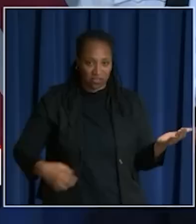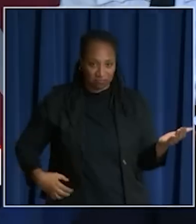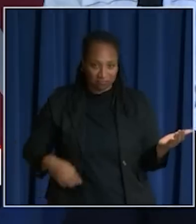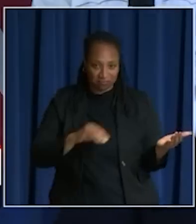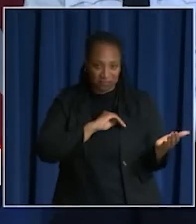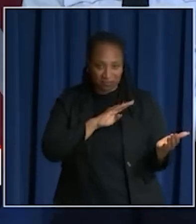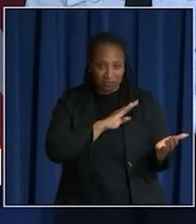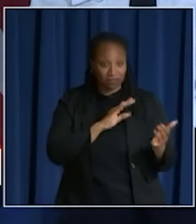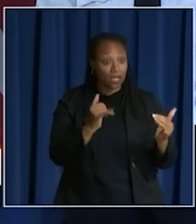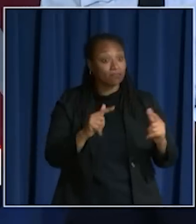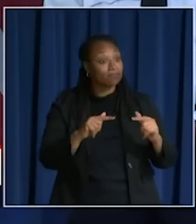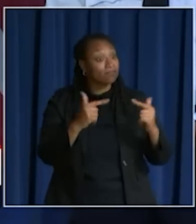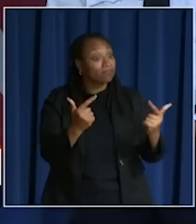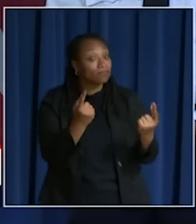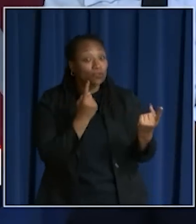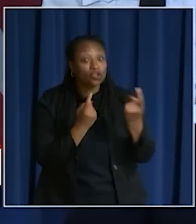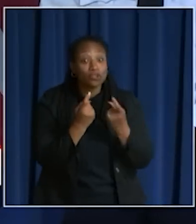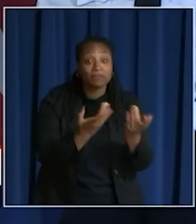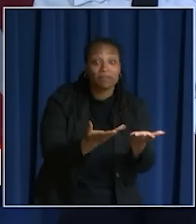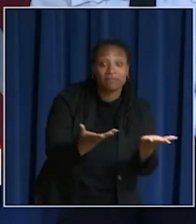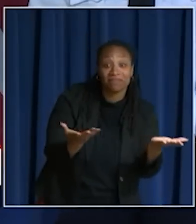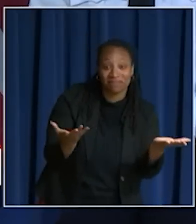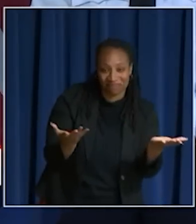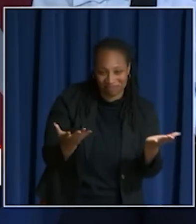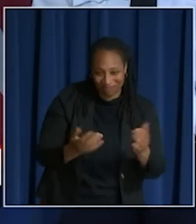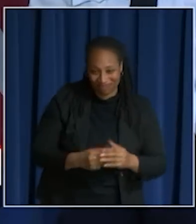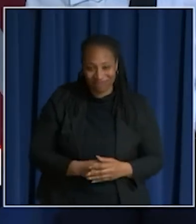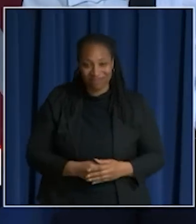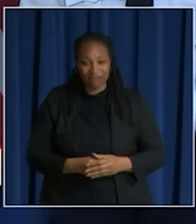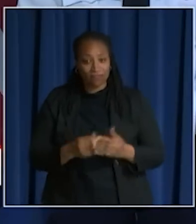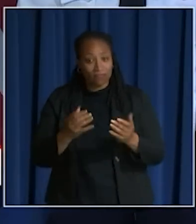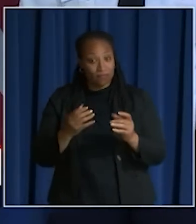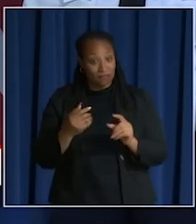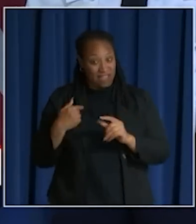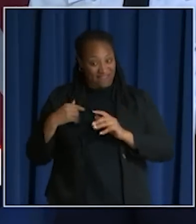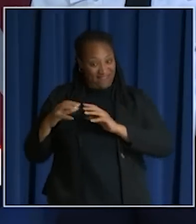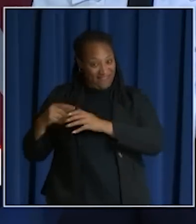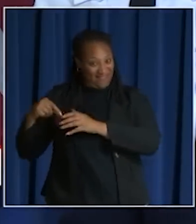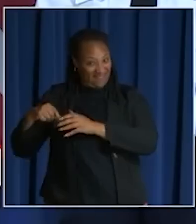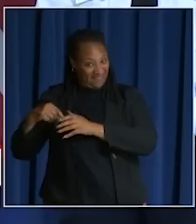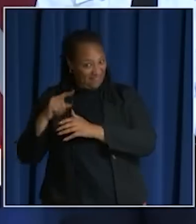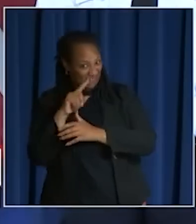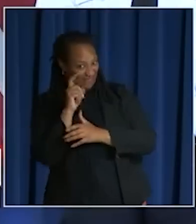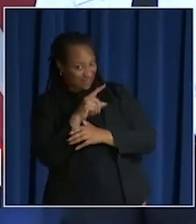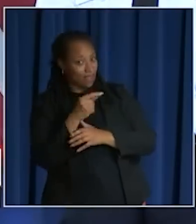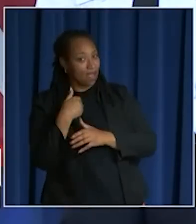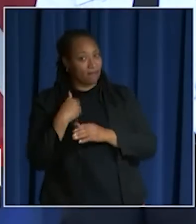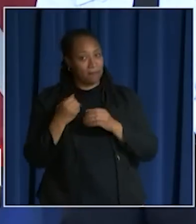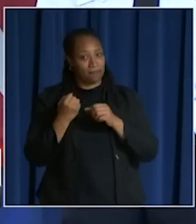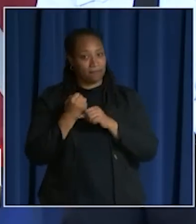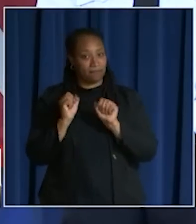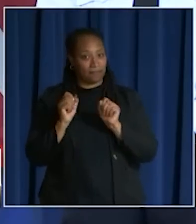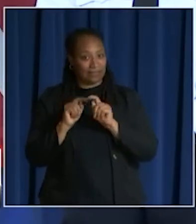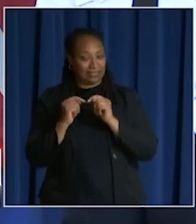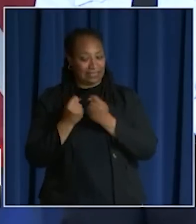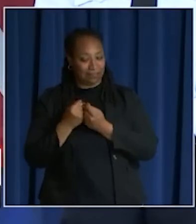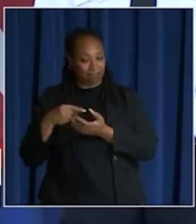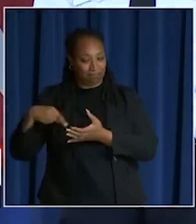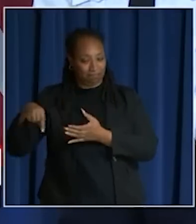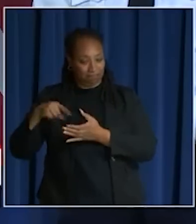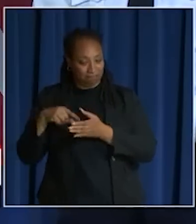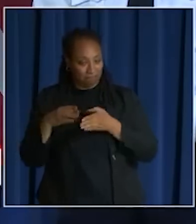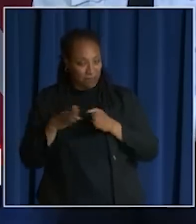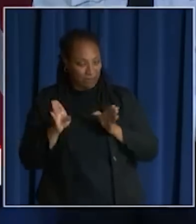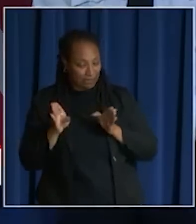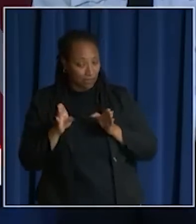questions, and I'm joined by members of my public safety team, including Deputy Mayor Apia and Chief John Donnelly. Yes, please identify